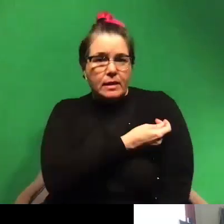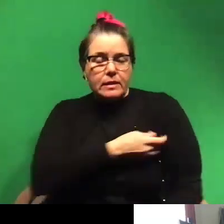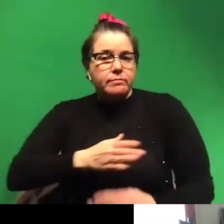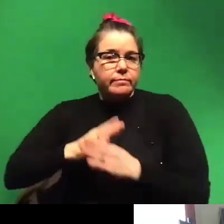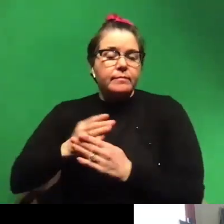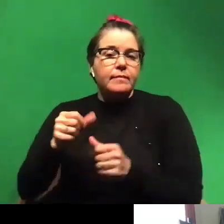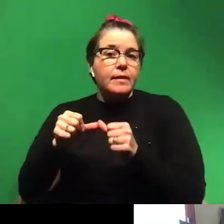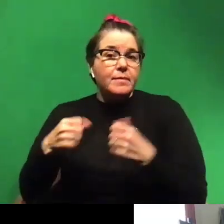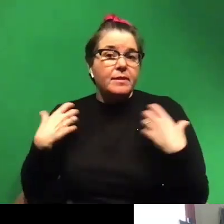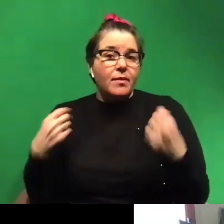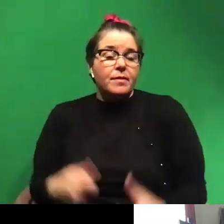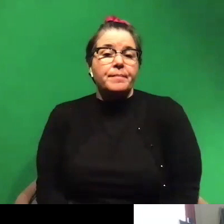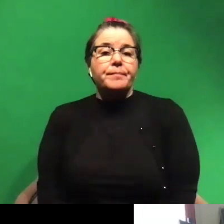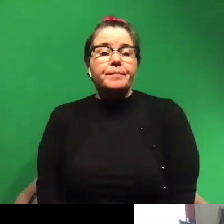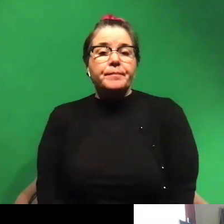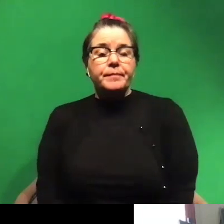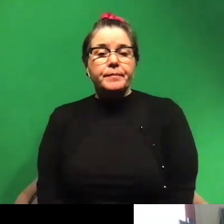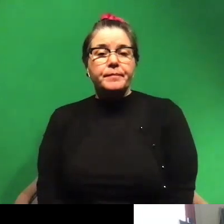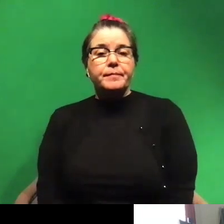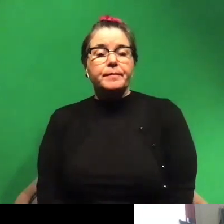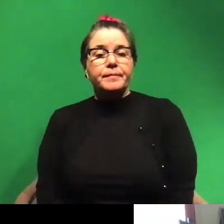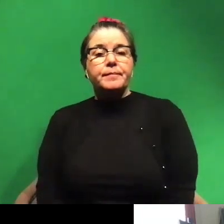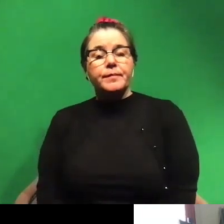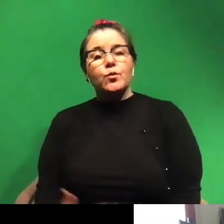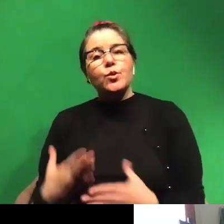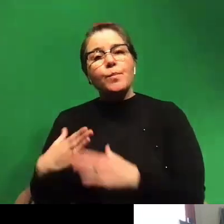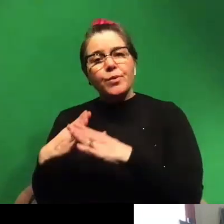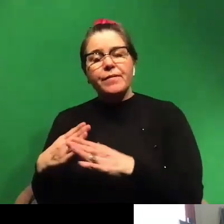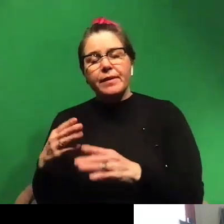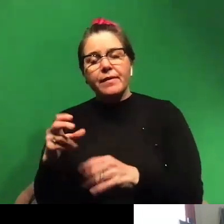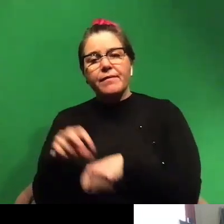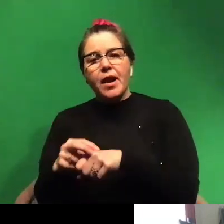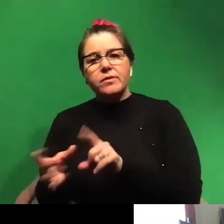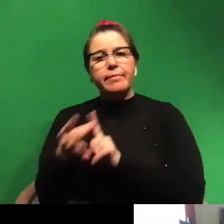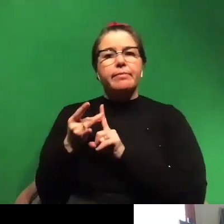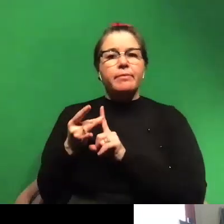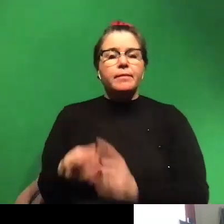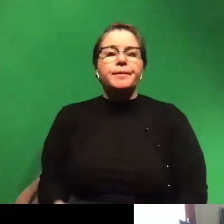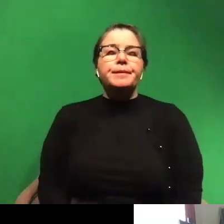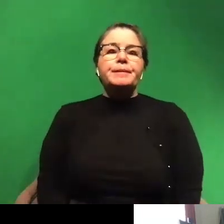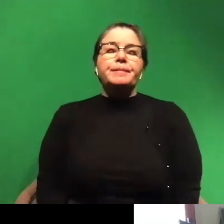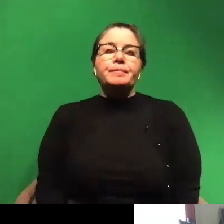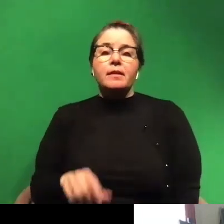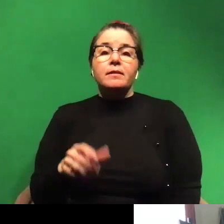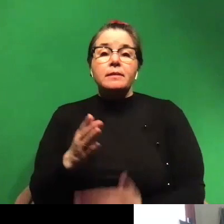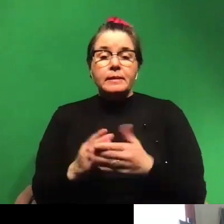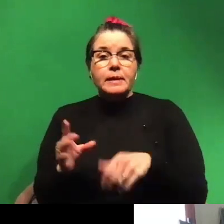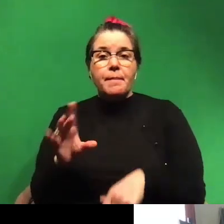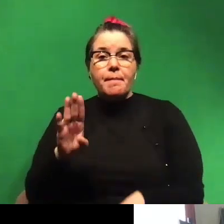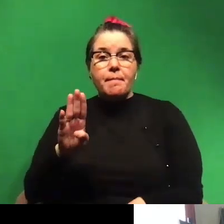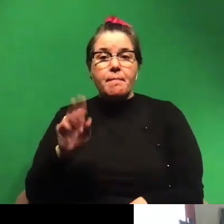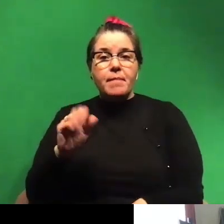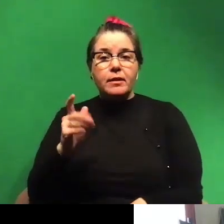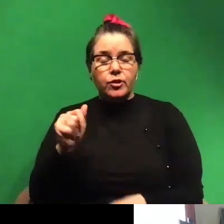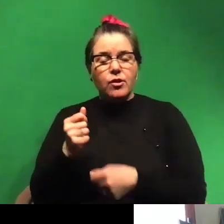healthy or to prevent that virus from infecting us. There are also some bacteria that cause a lot